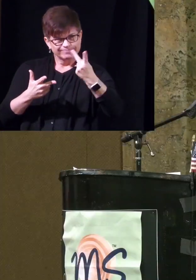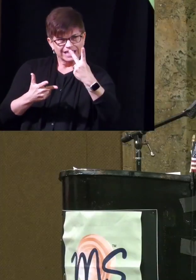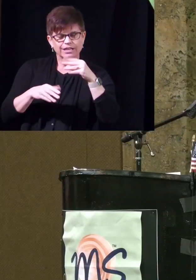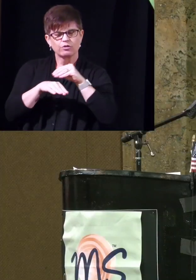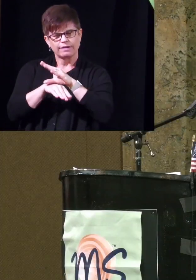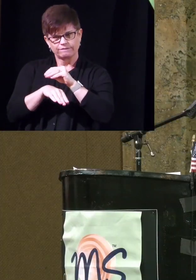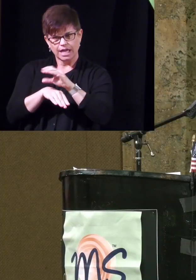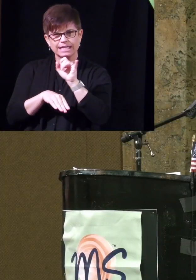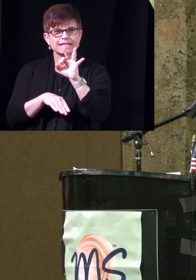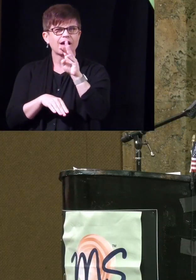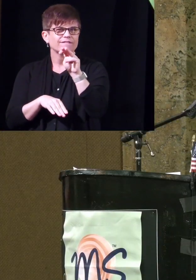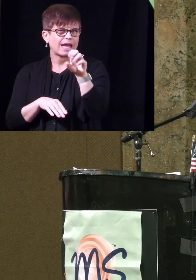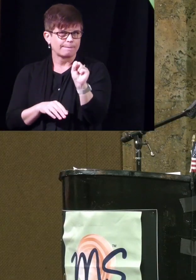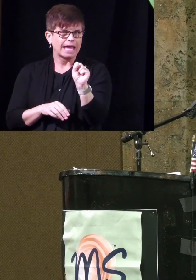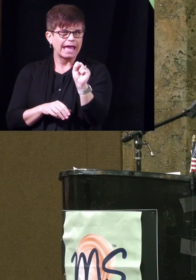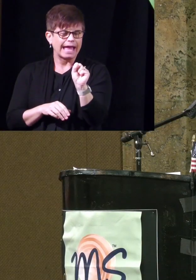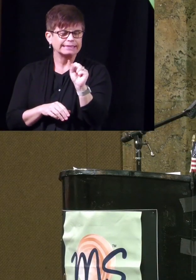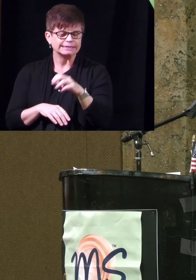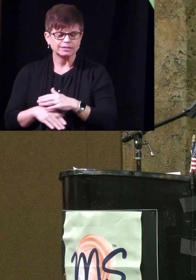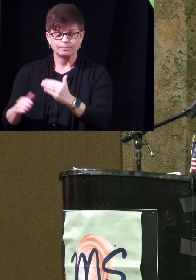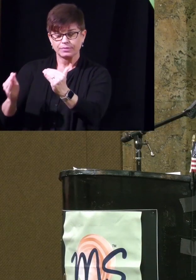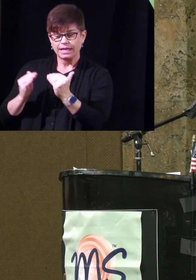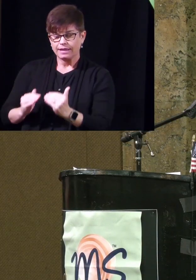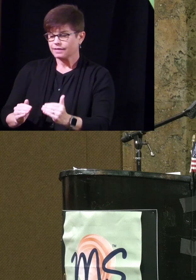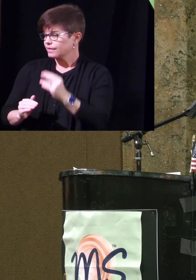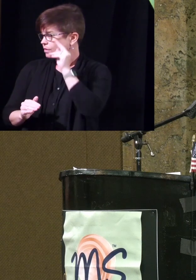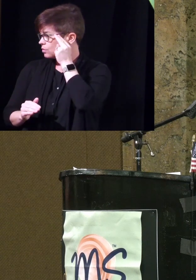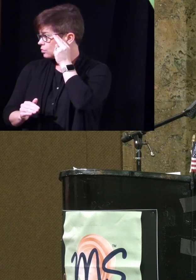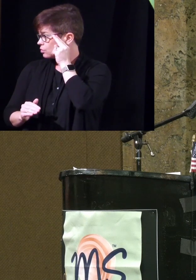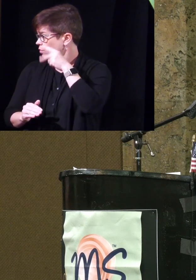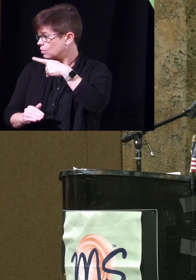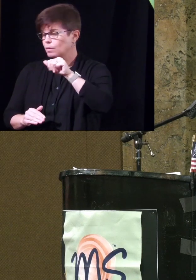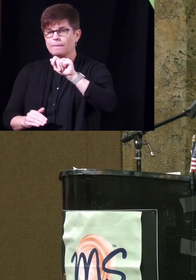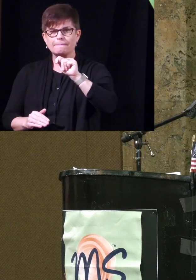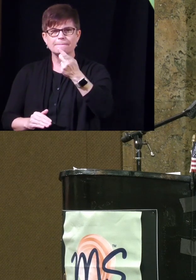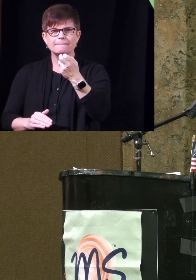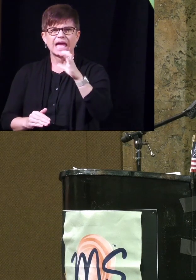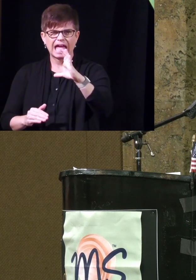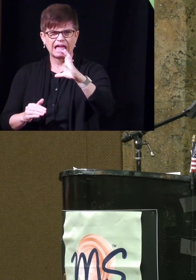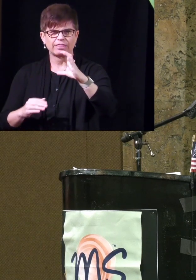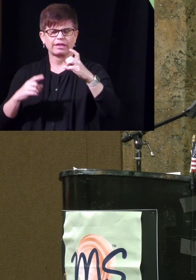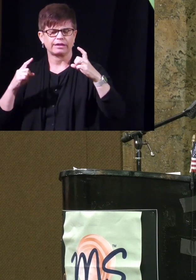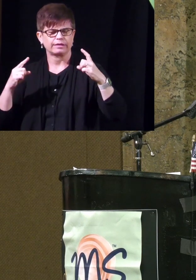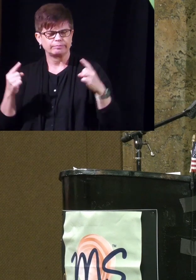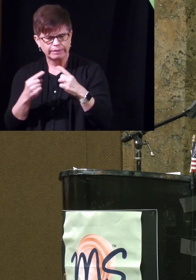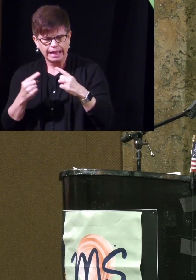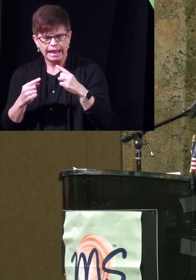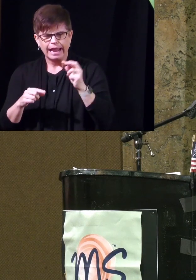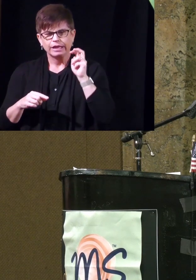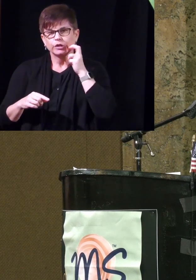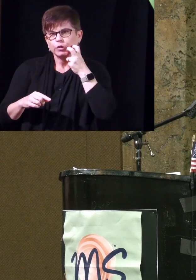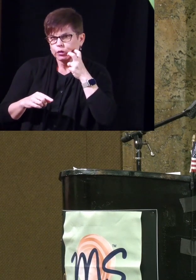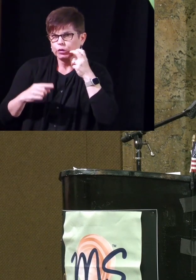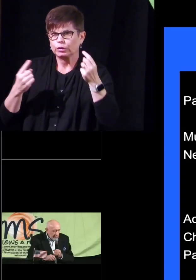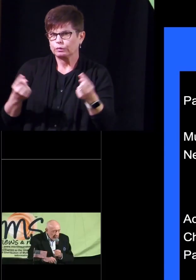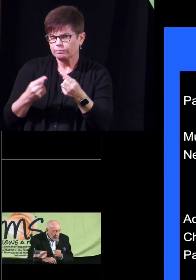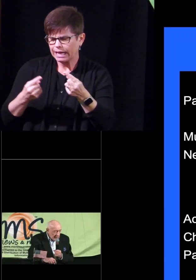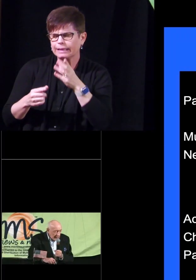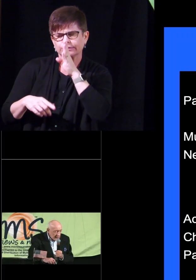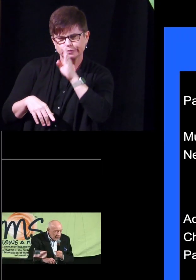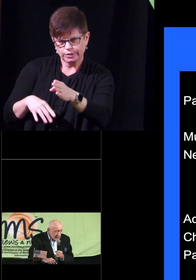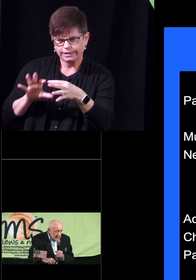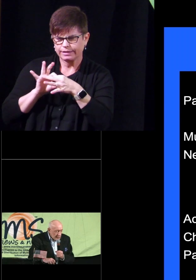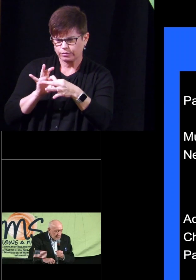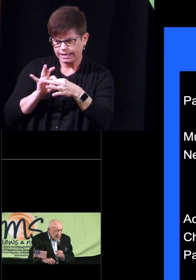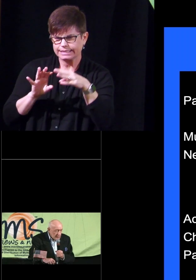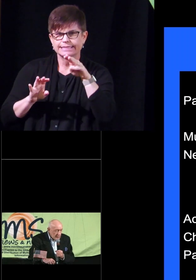MS. And then there is neuropathic pain, which is nerve pain. That is directly due to the MS. And I listed over here, I think,